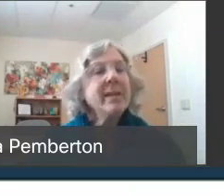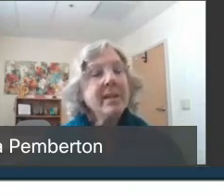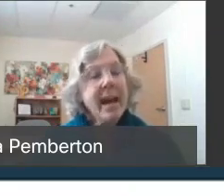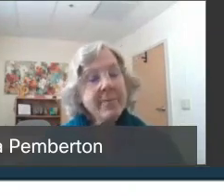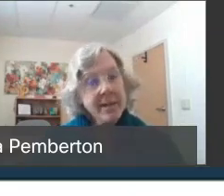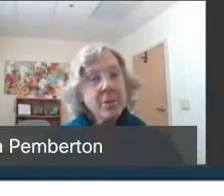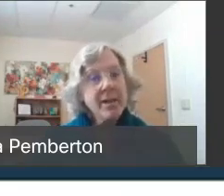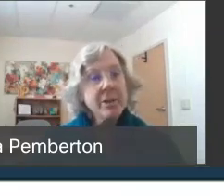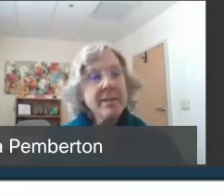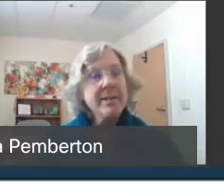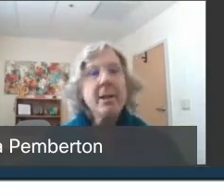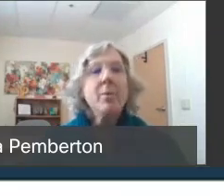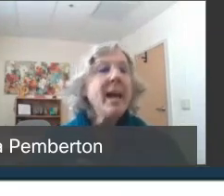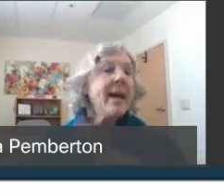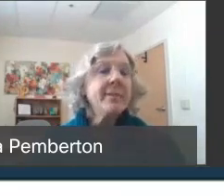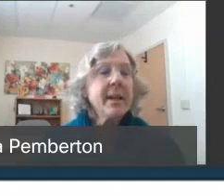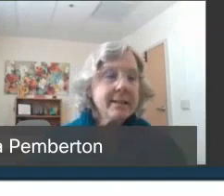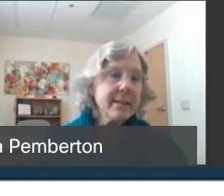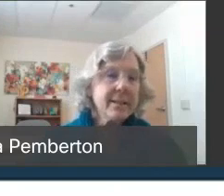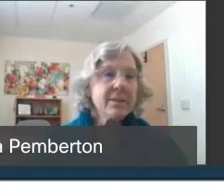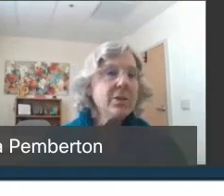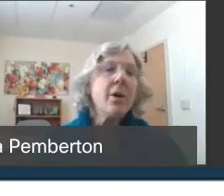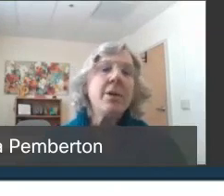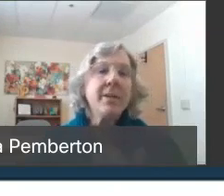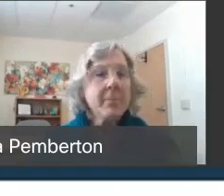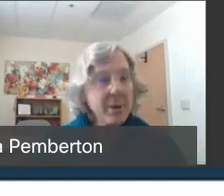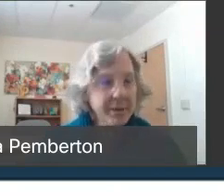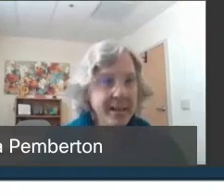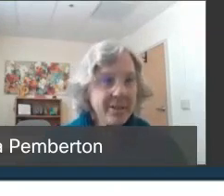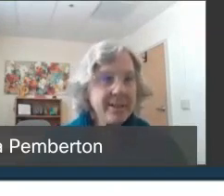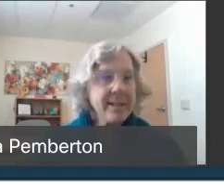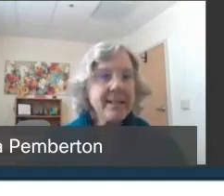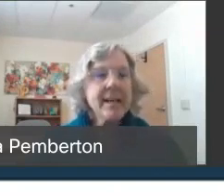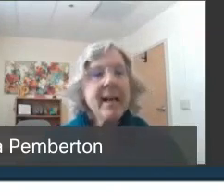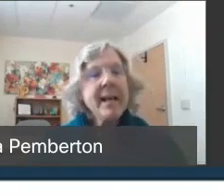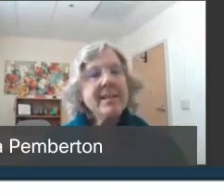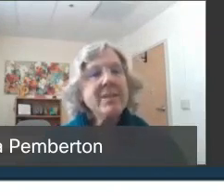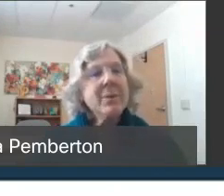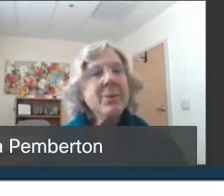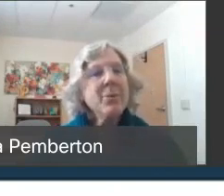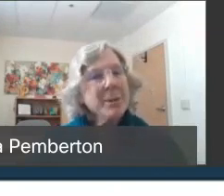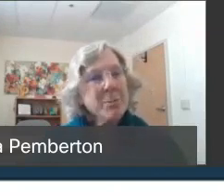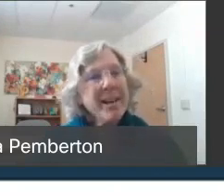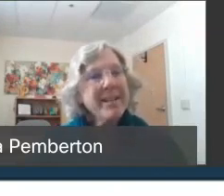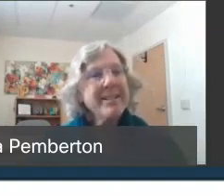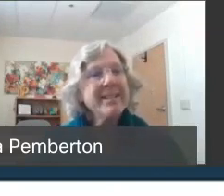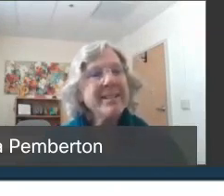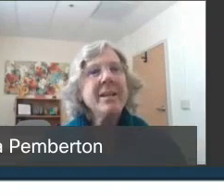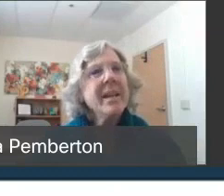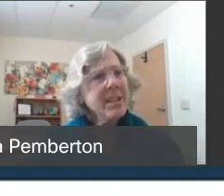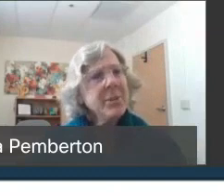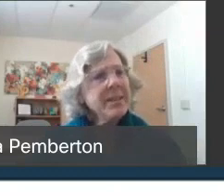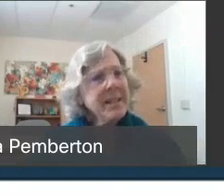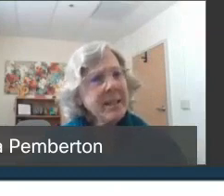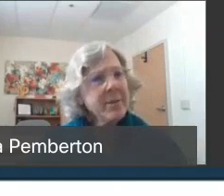So when we have graduations, we advertise it to all the partner agencies. And so word spreads